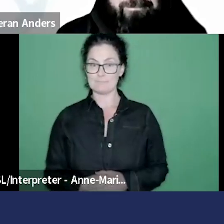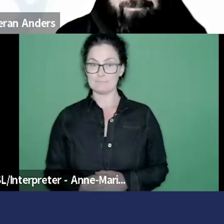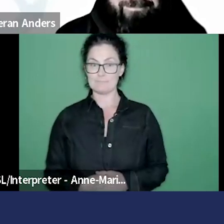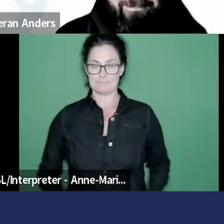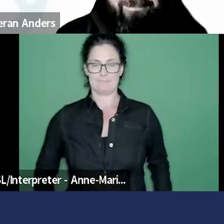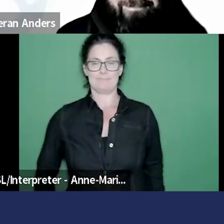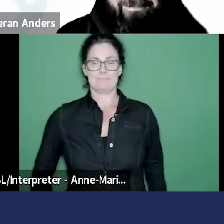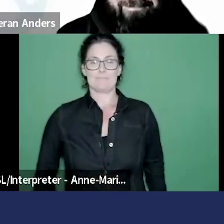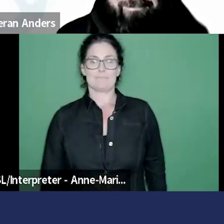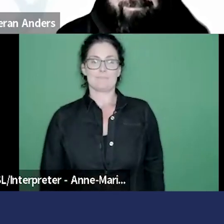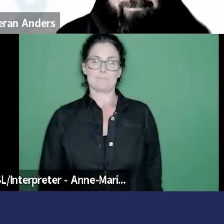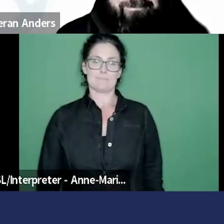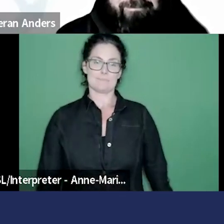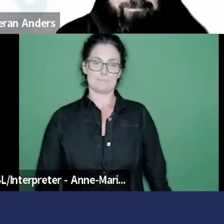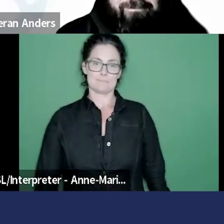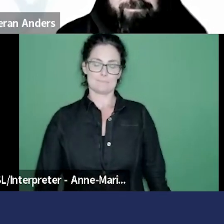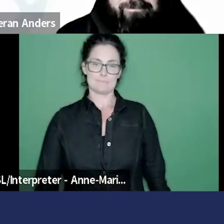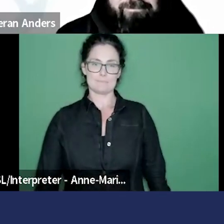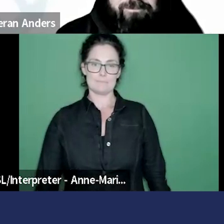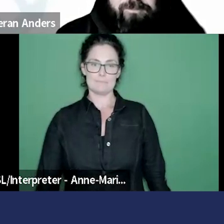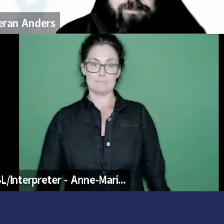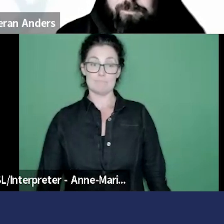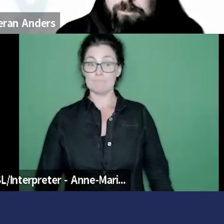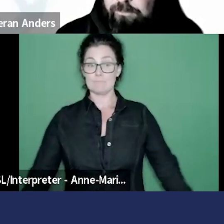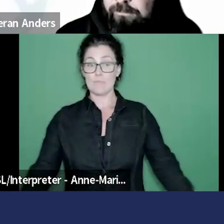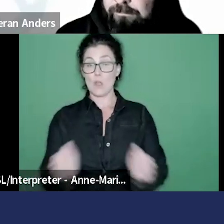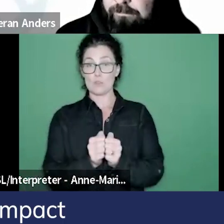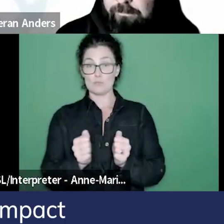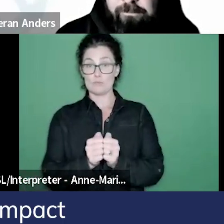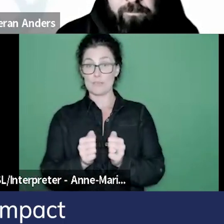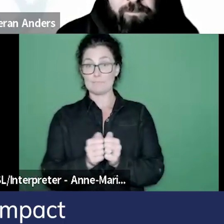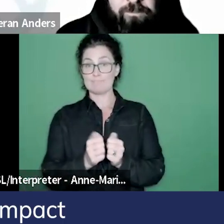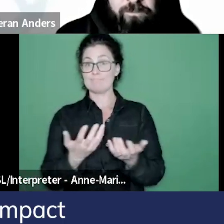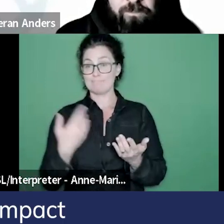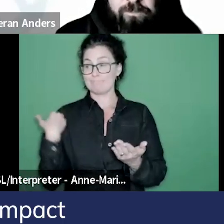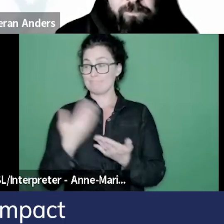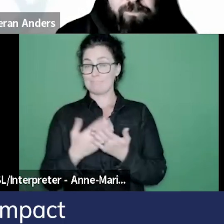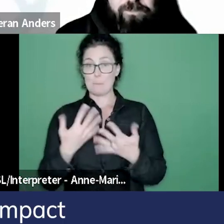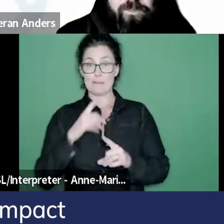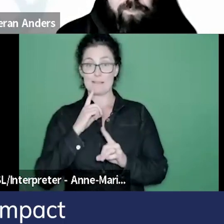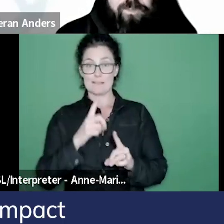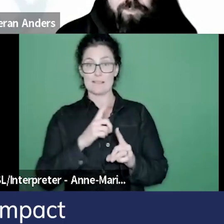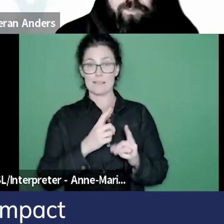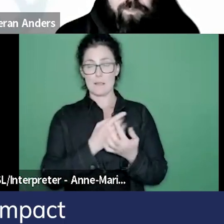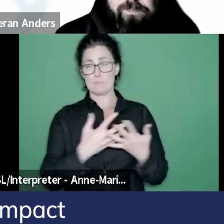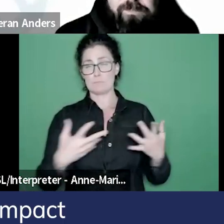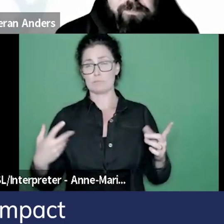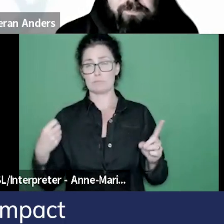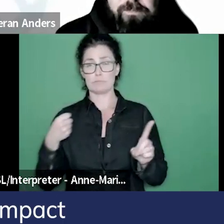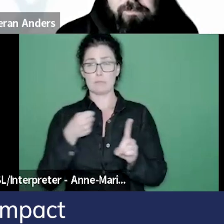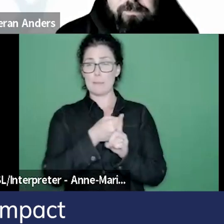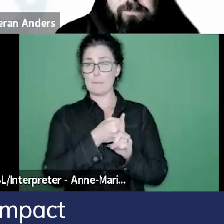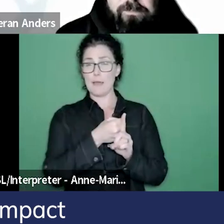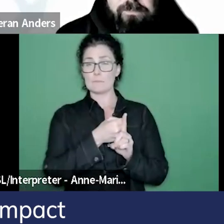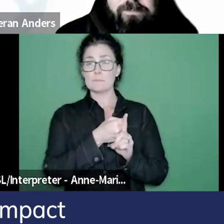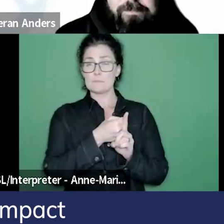Yeah, I can come in. I agree with what everyone said so far with regards to the wide-ranging impact it can have